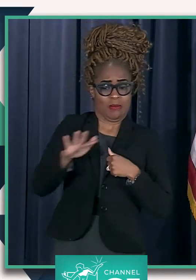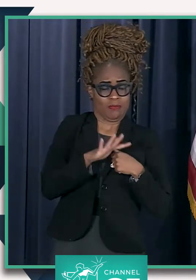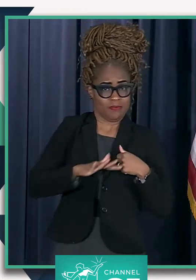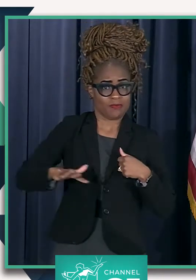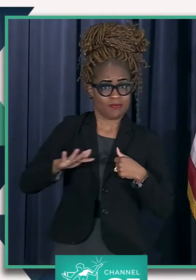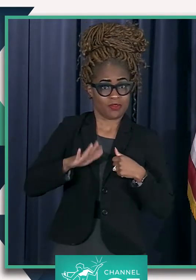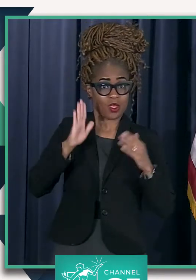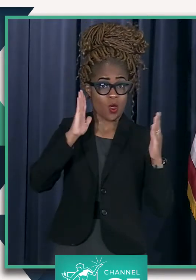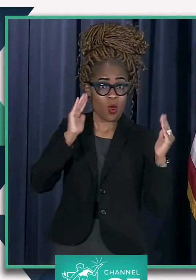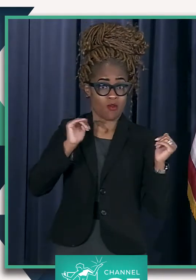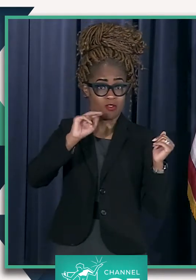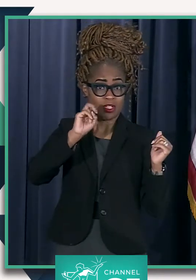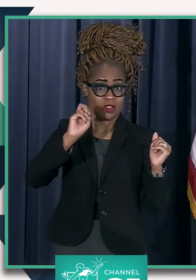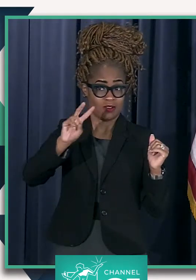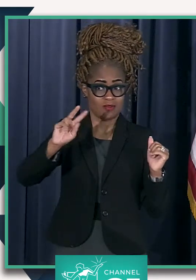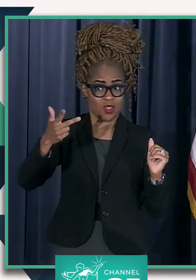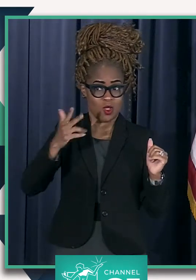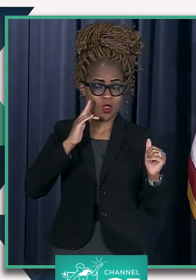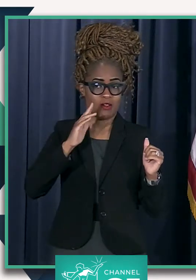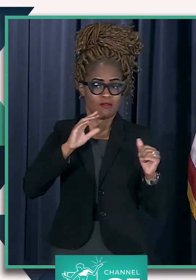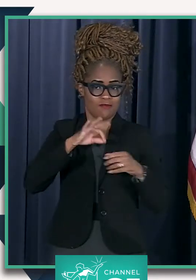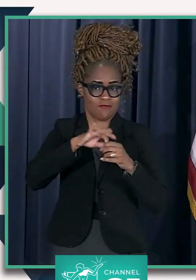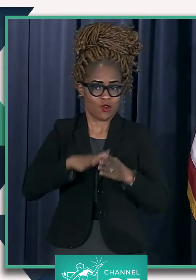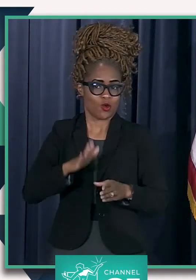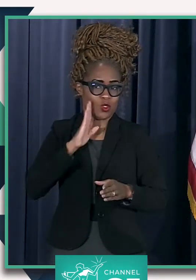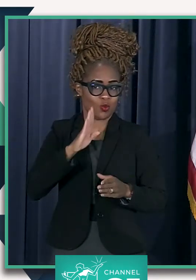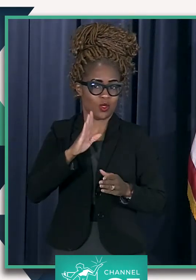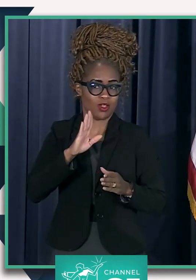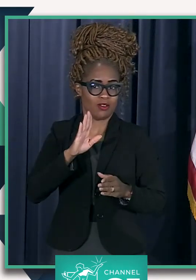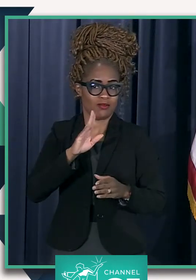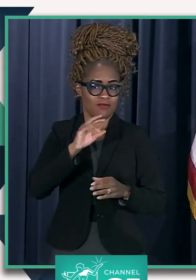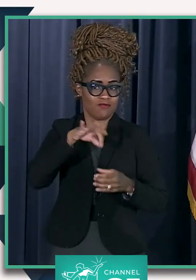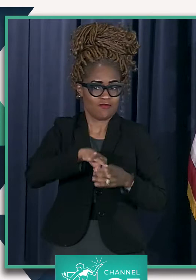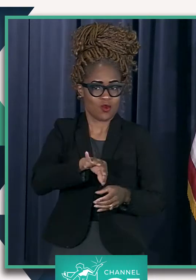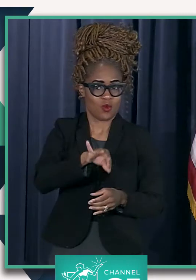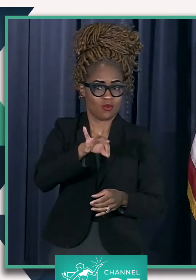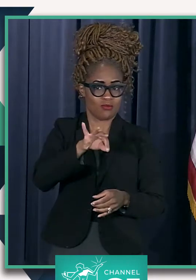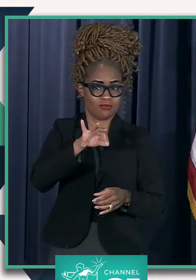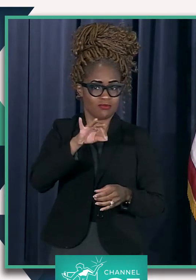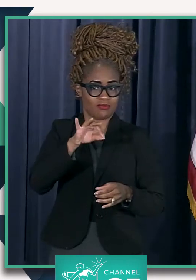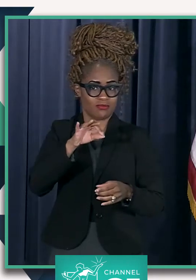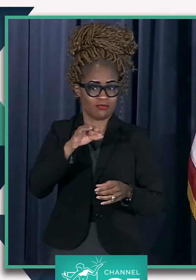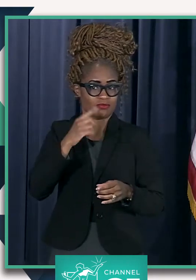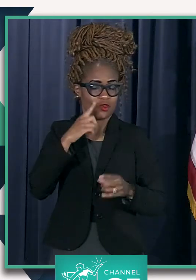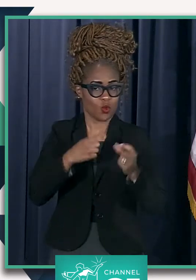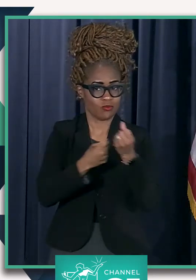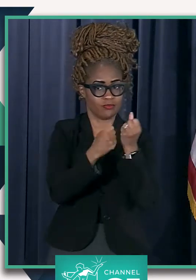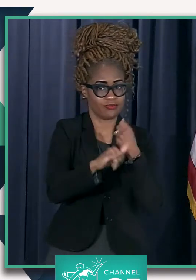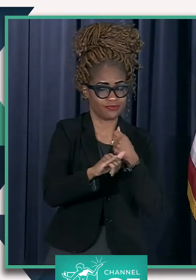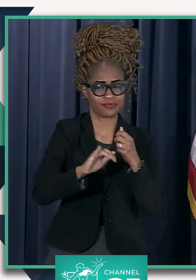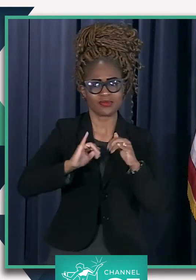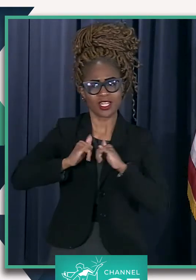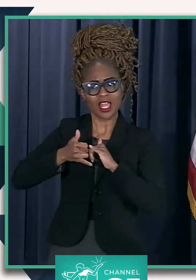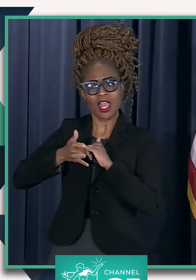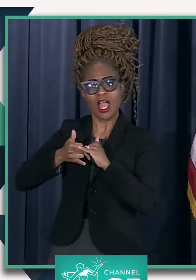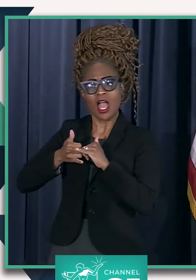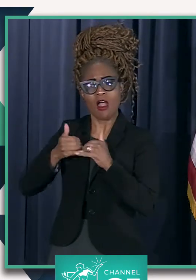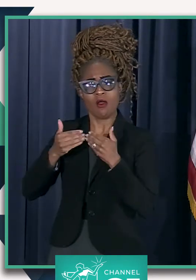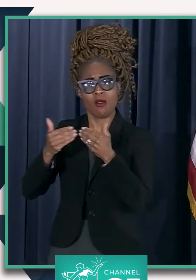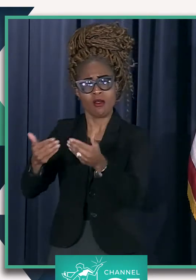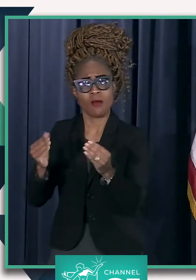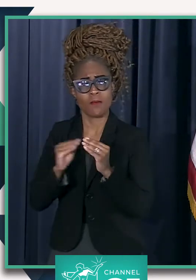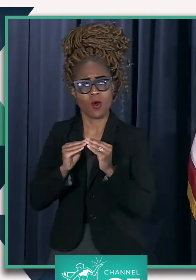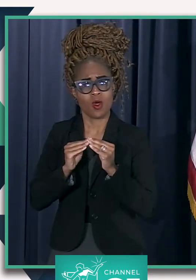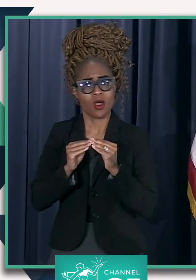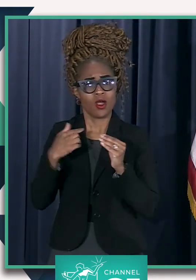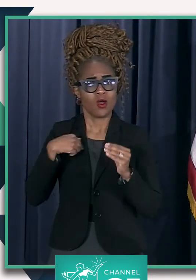on November 3rd, the voters will do that as well. So how do we get the rest of the way there? We need a huge fund. This